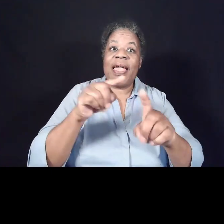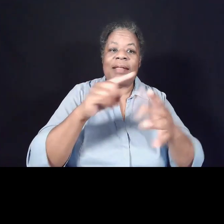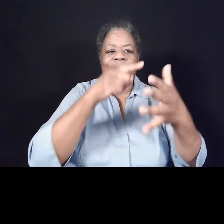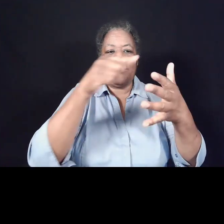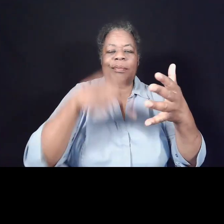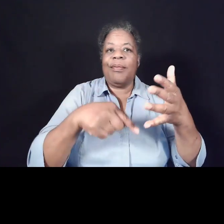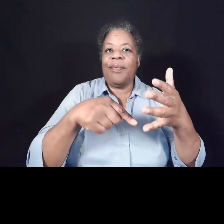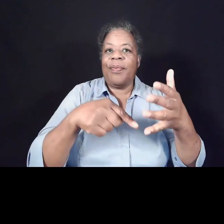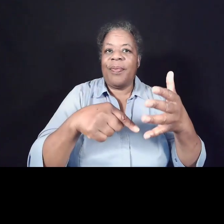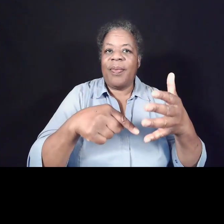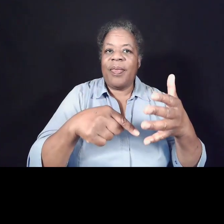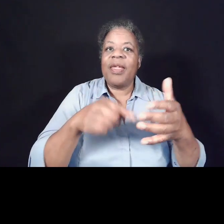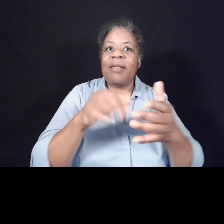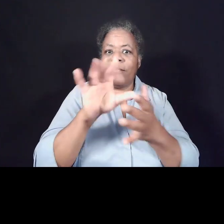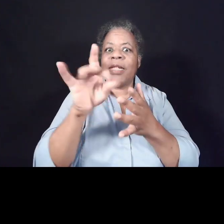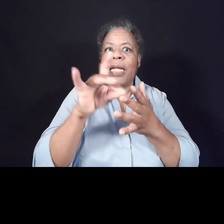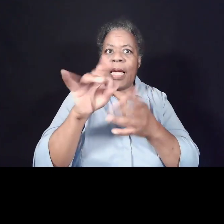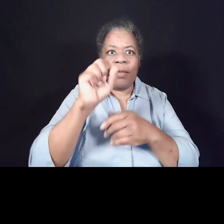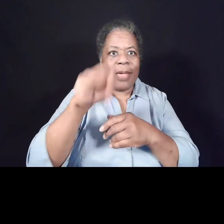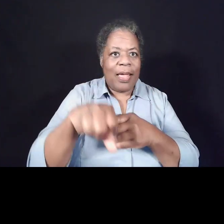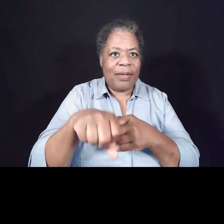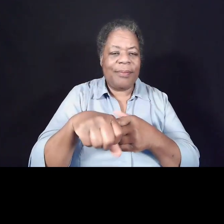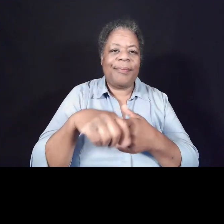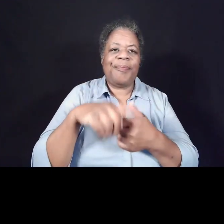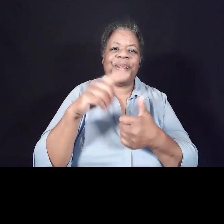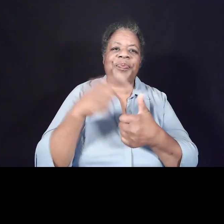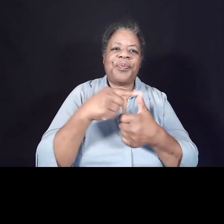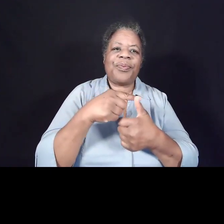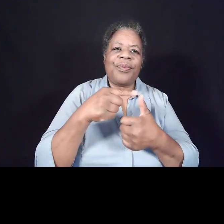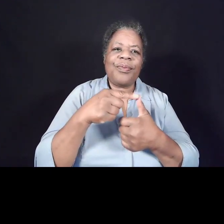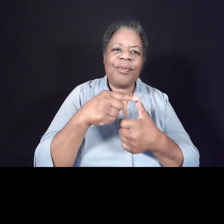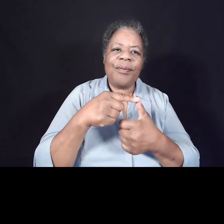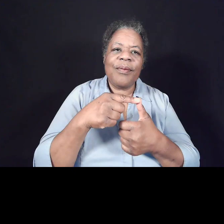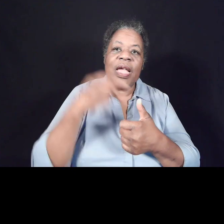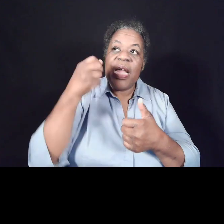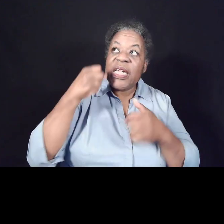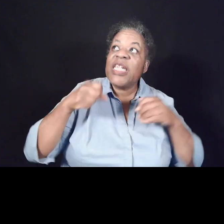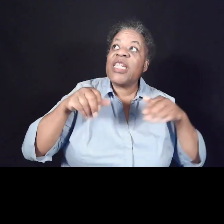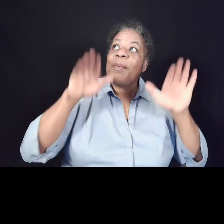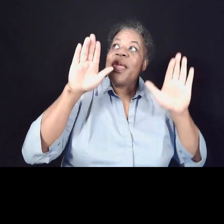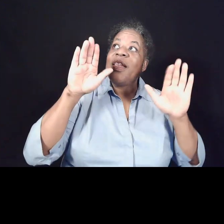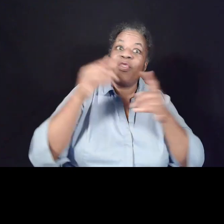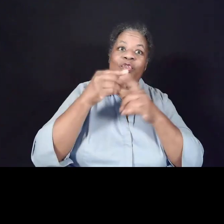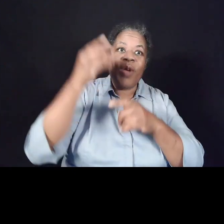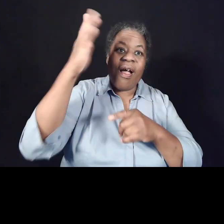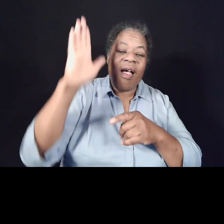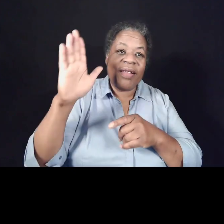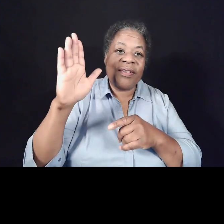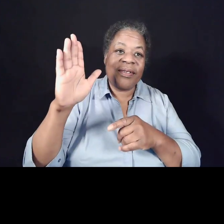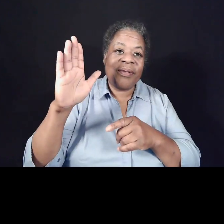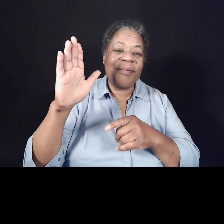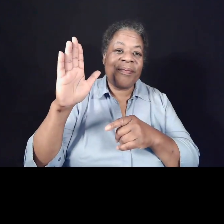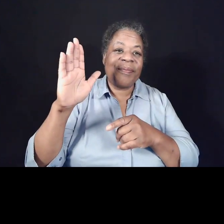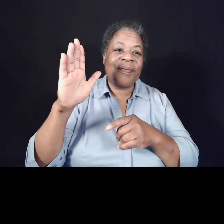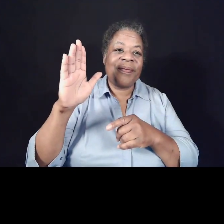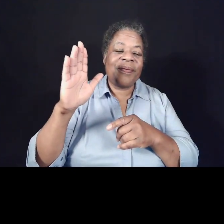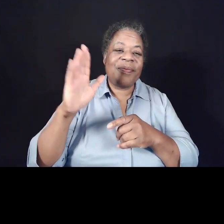them, and you can count them as we go. 1, submit to God.